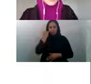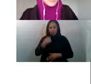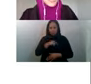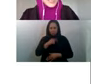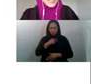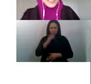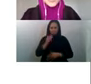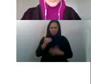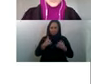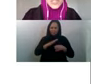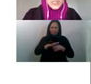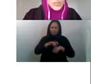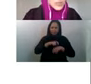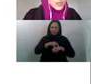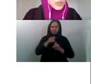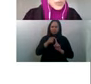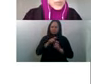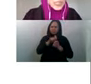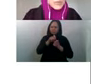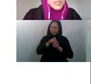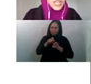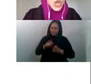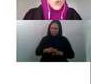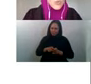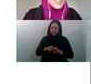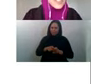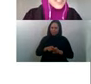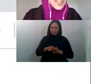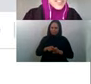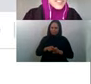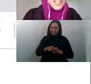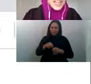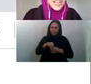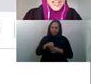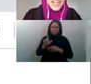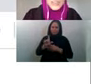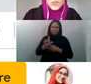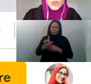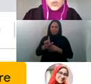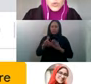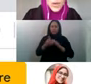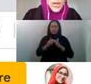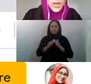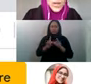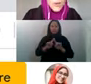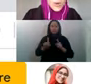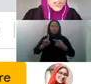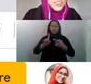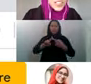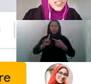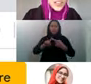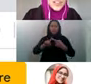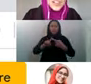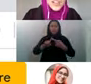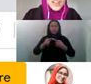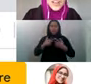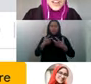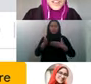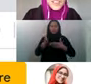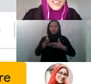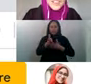insights within the American Muslim community. But one thing that I do want to share